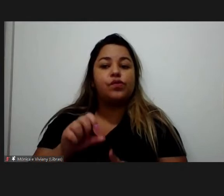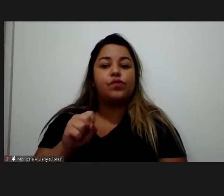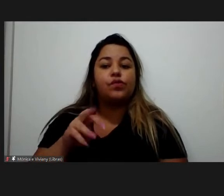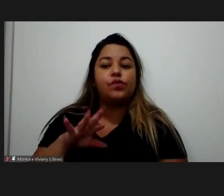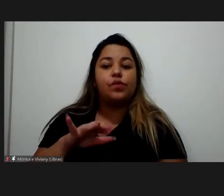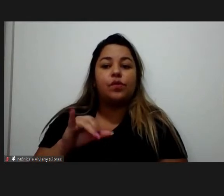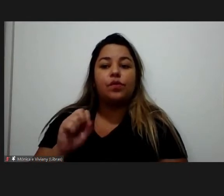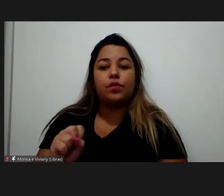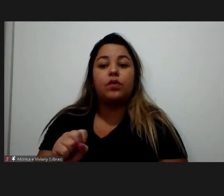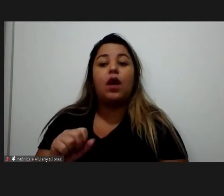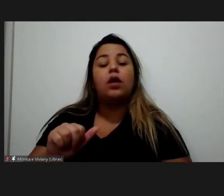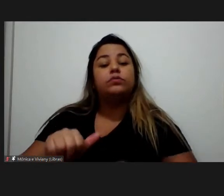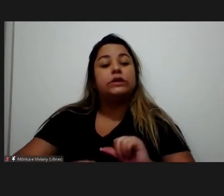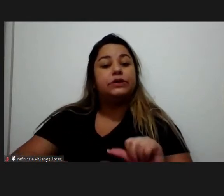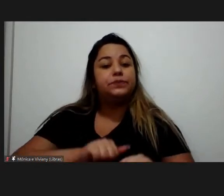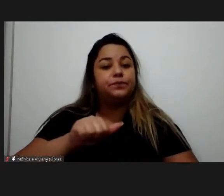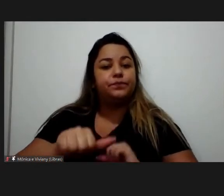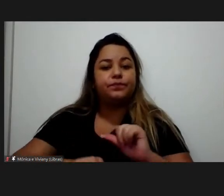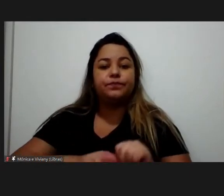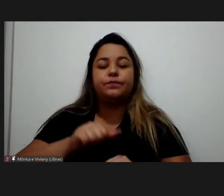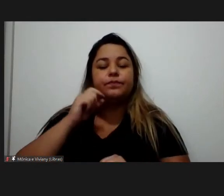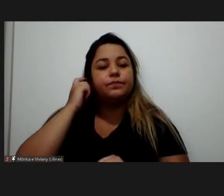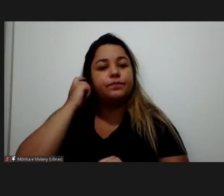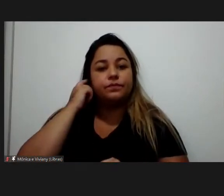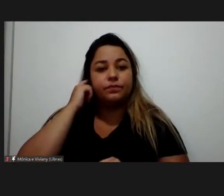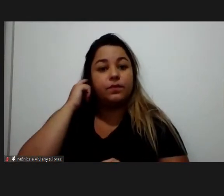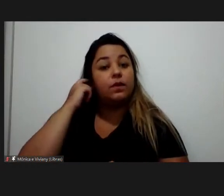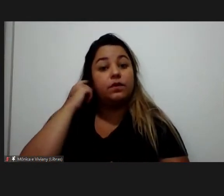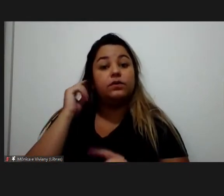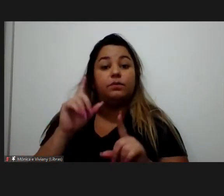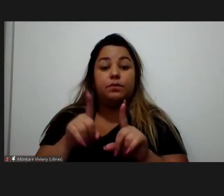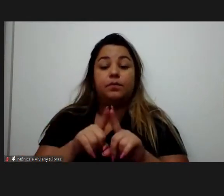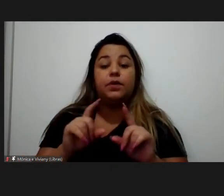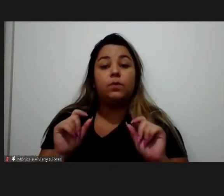in the country, and then we have to share our perspective,